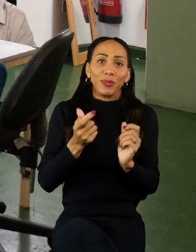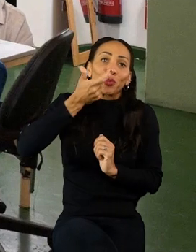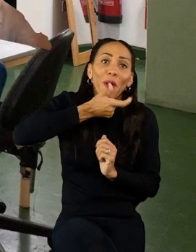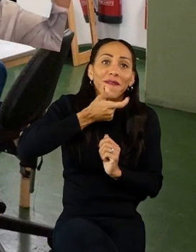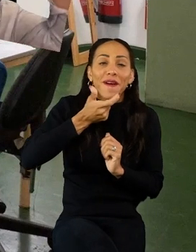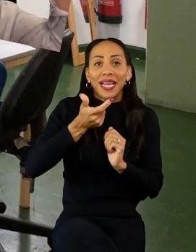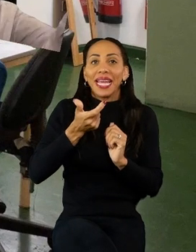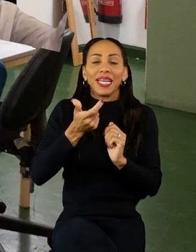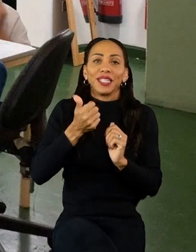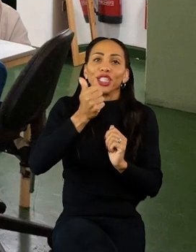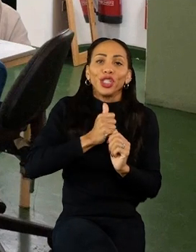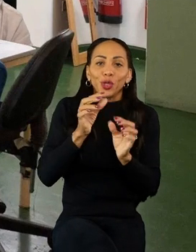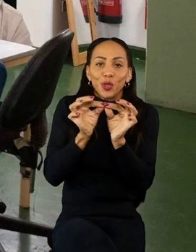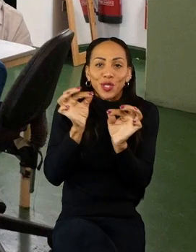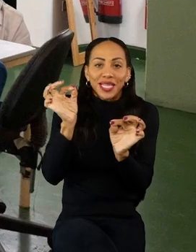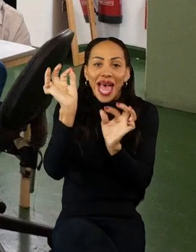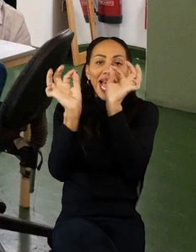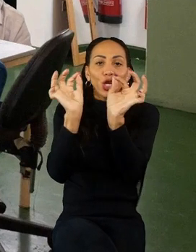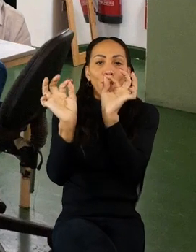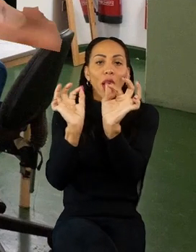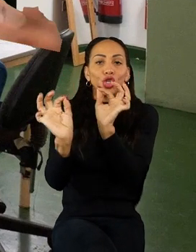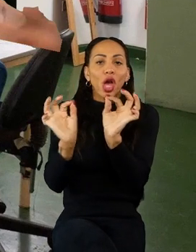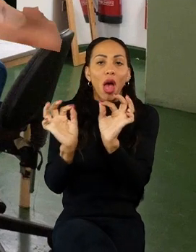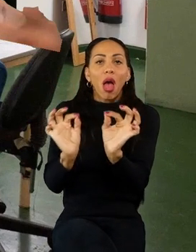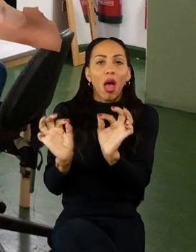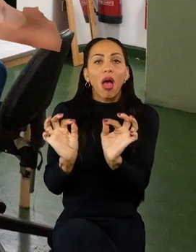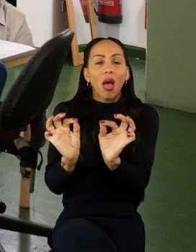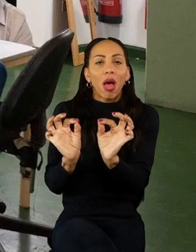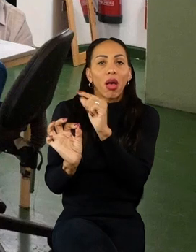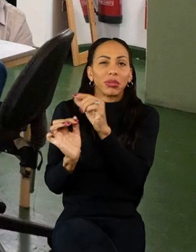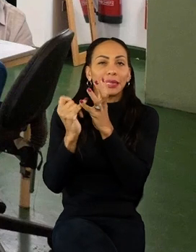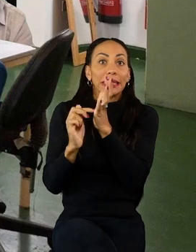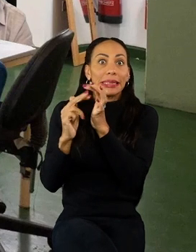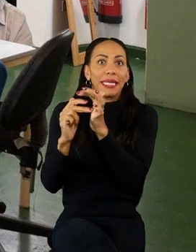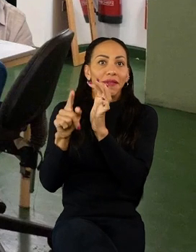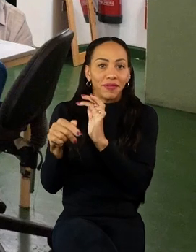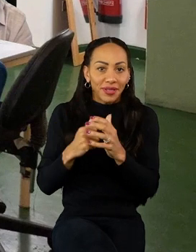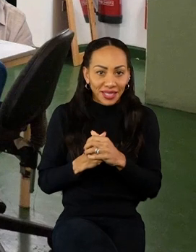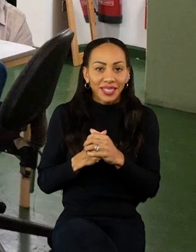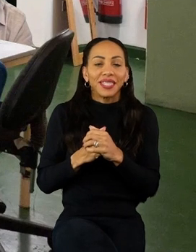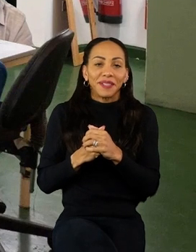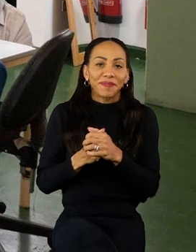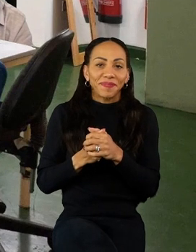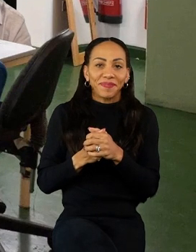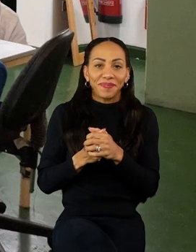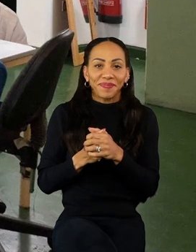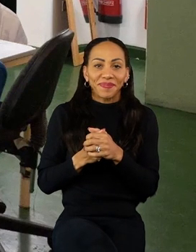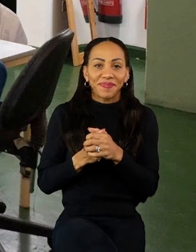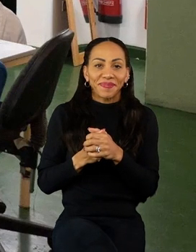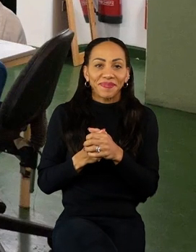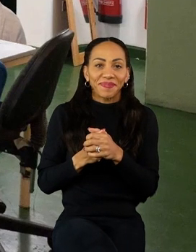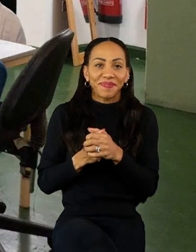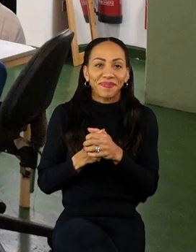and so on. So it was... Oh, series of